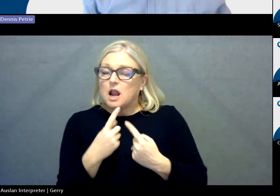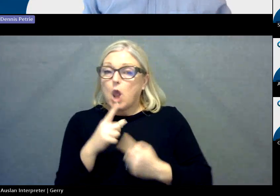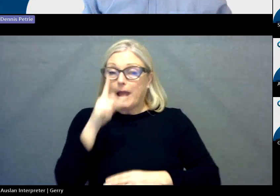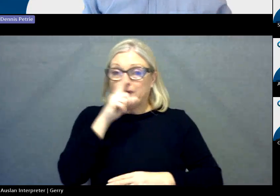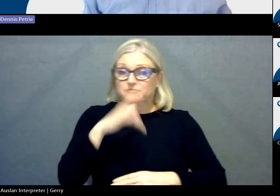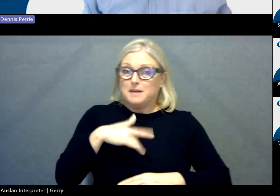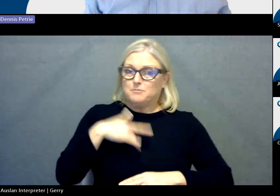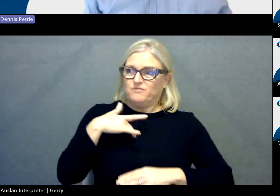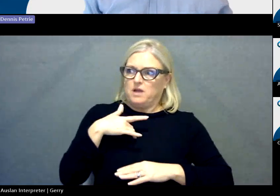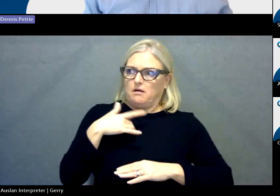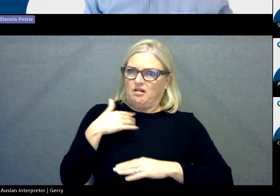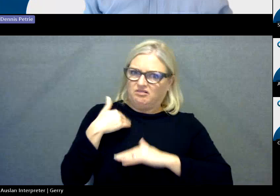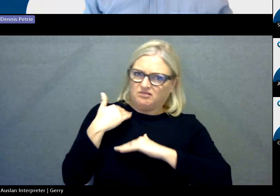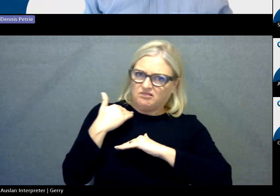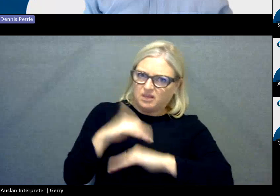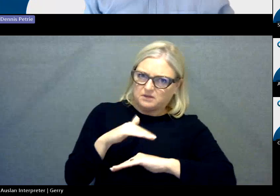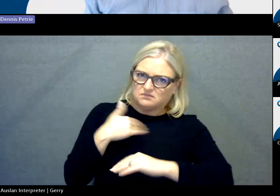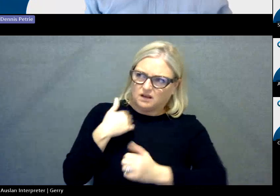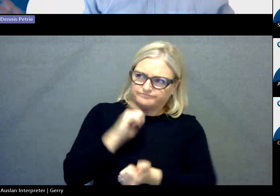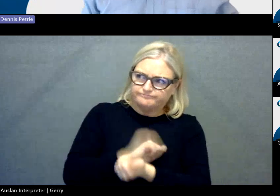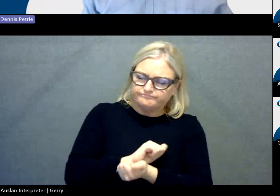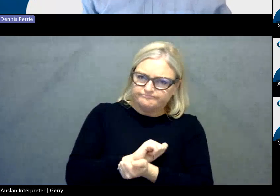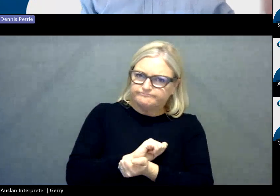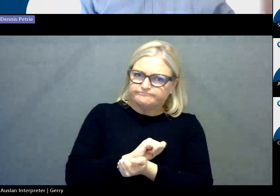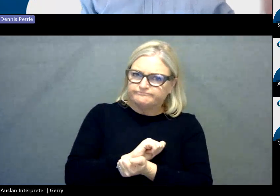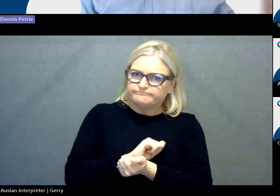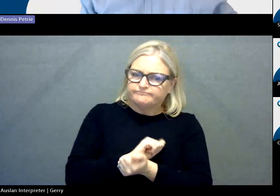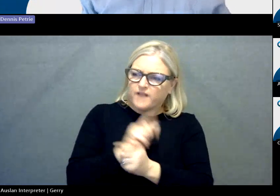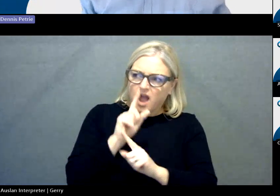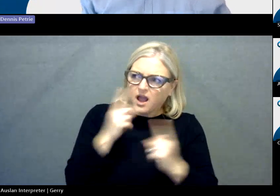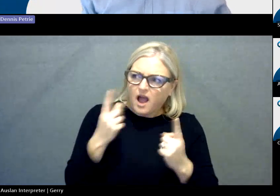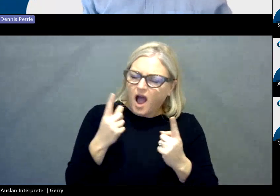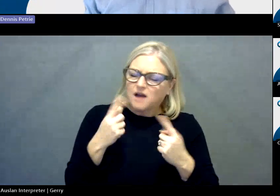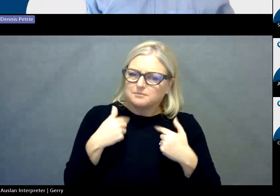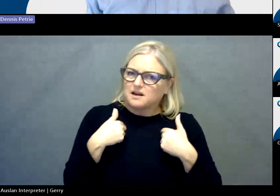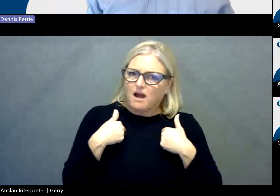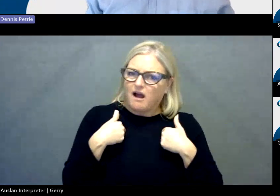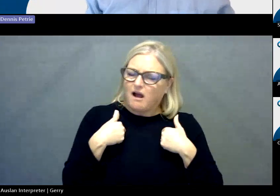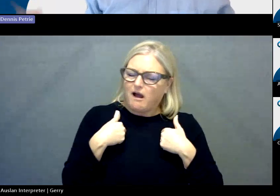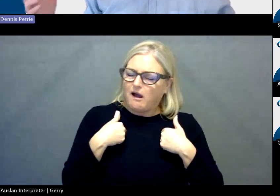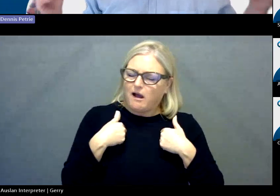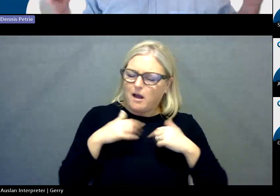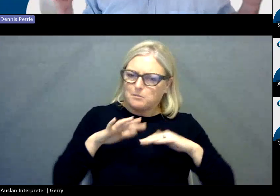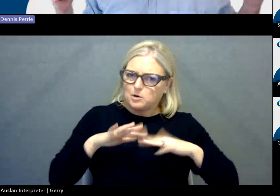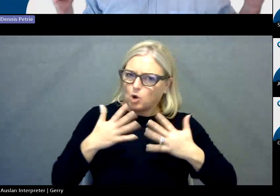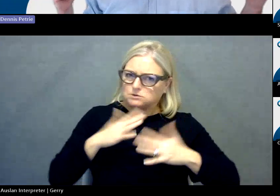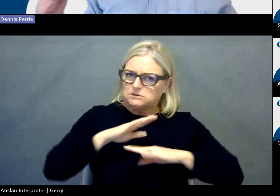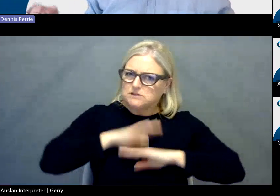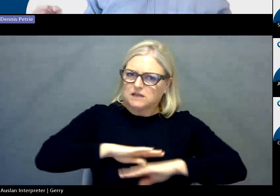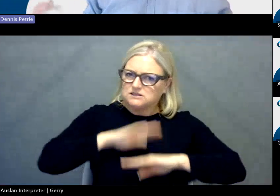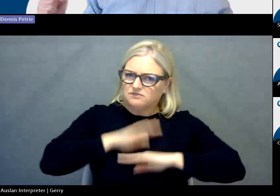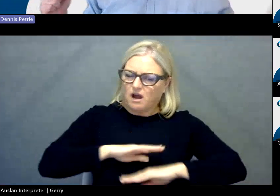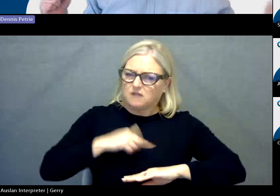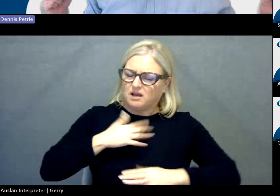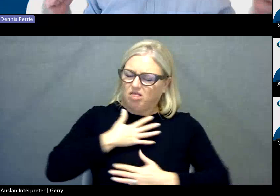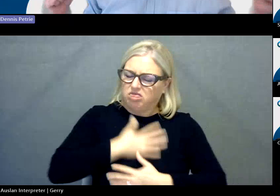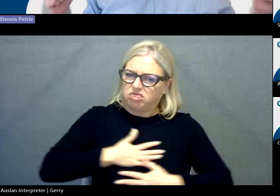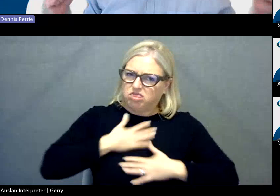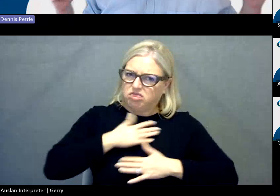of your life that actually mean that you're not satisfied with those other parts of your life. And so I suppose we were focused